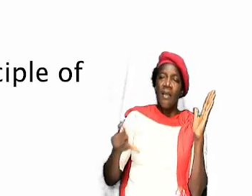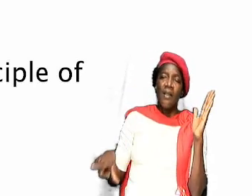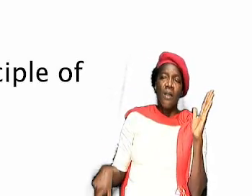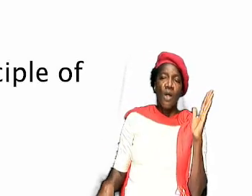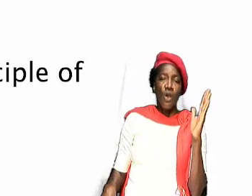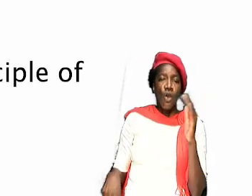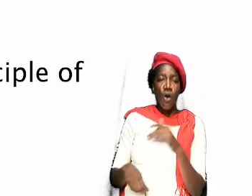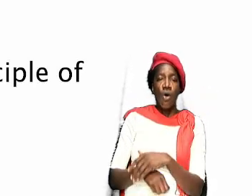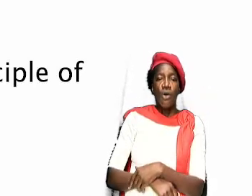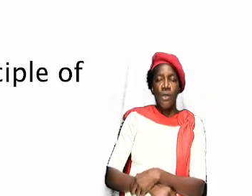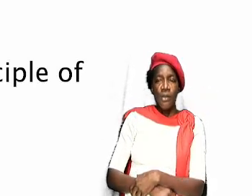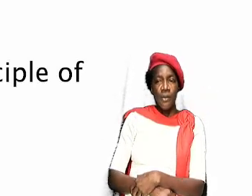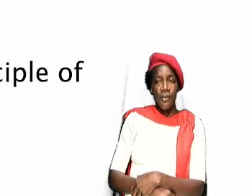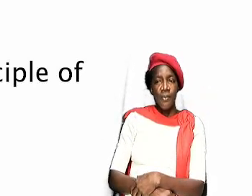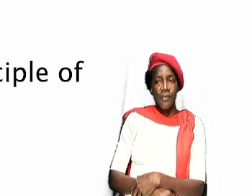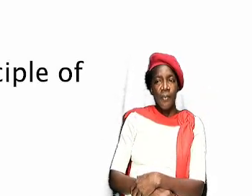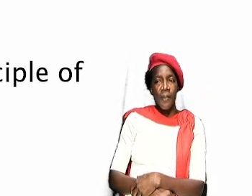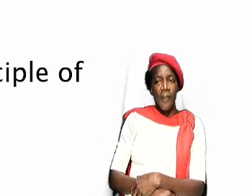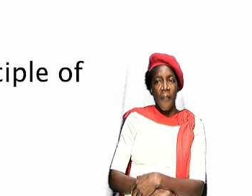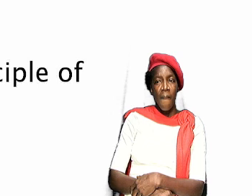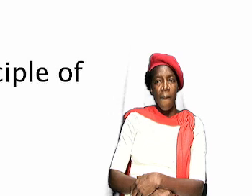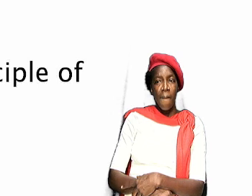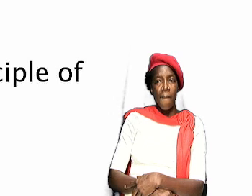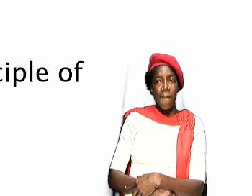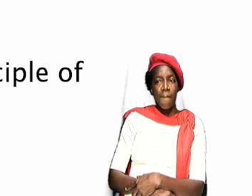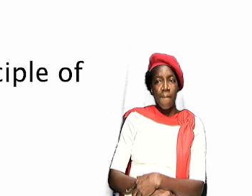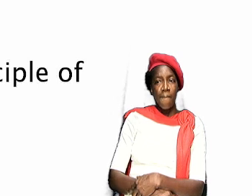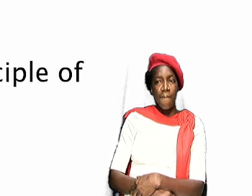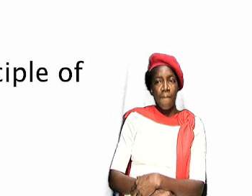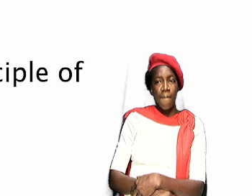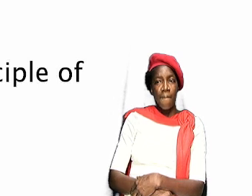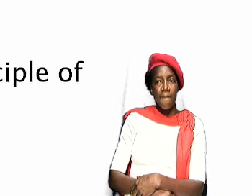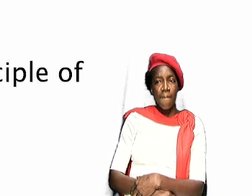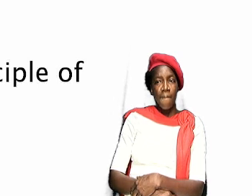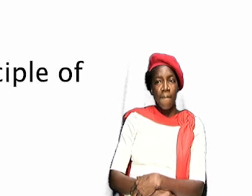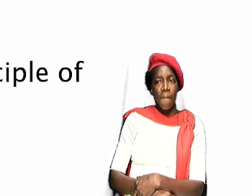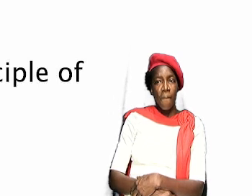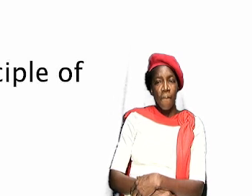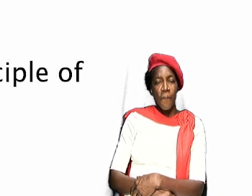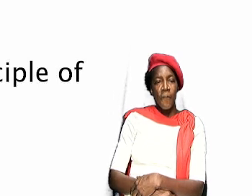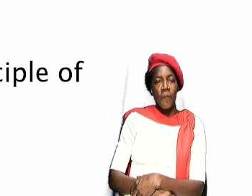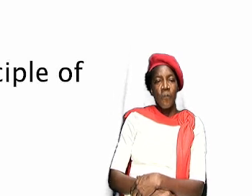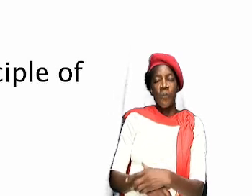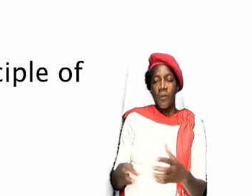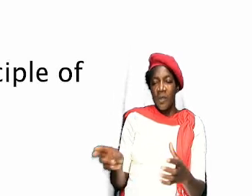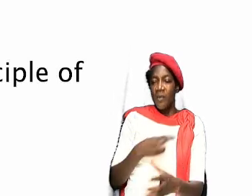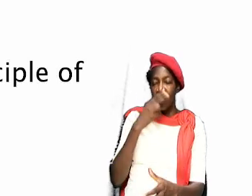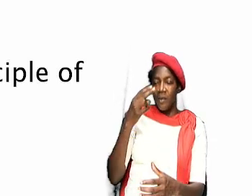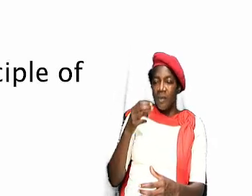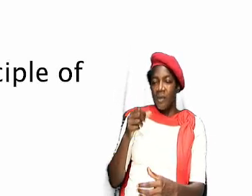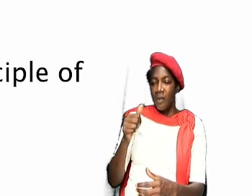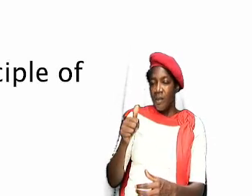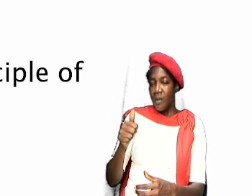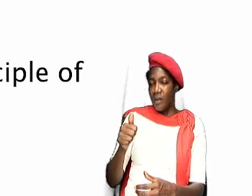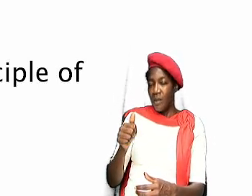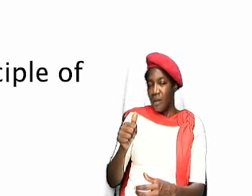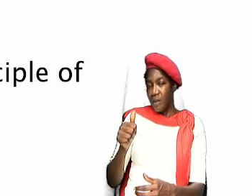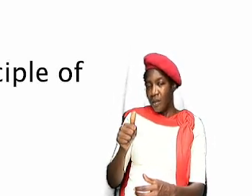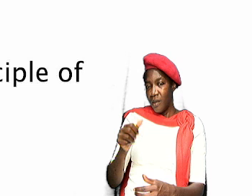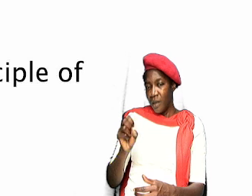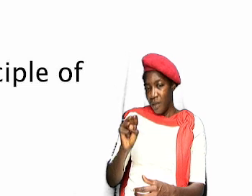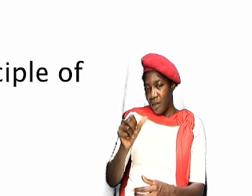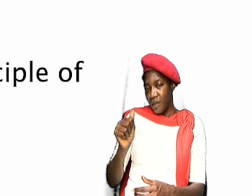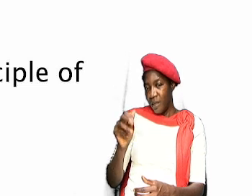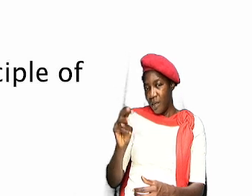Because like we said, 2 Samuel 5, 22 to 25, and 2 Samuel 21, verse 1.